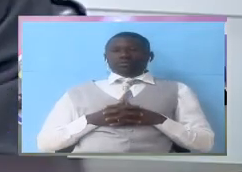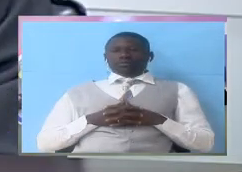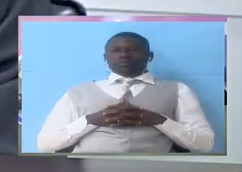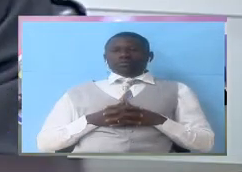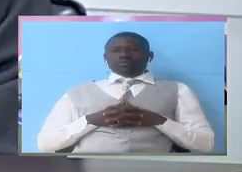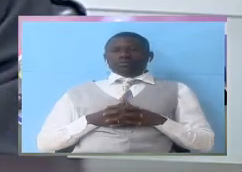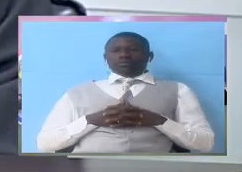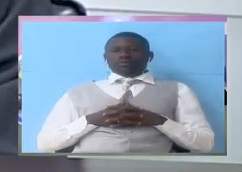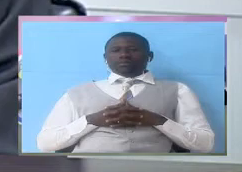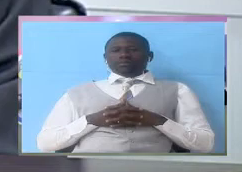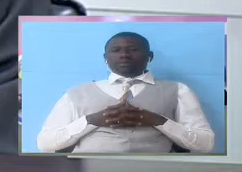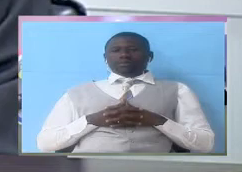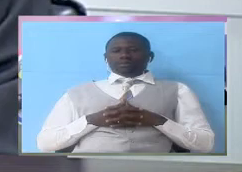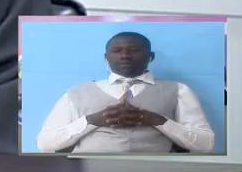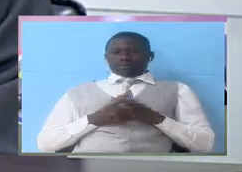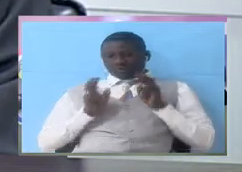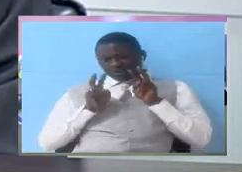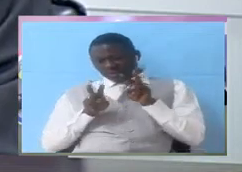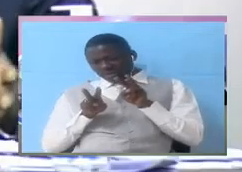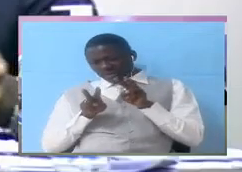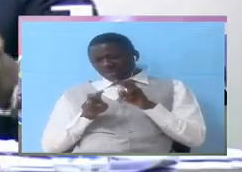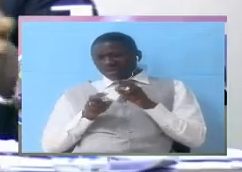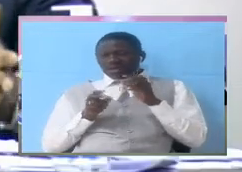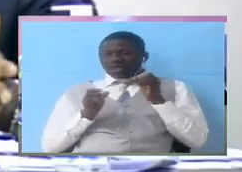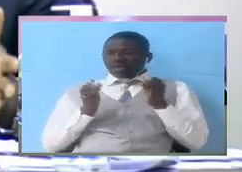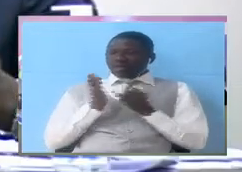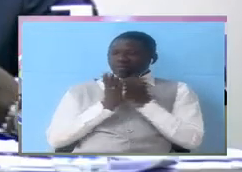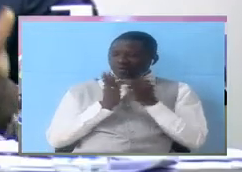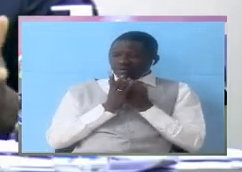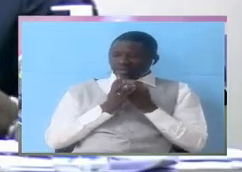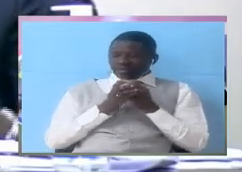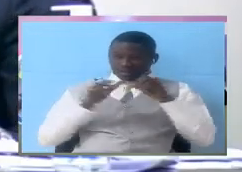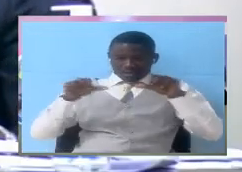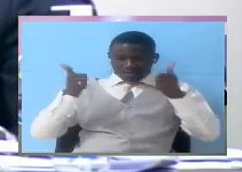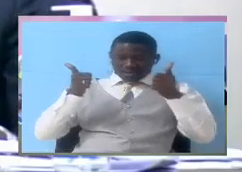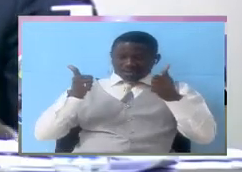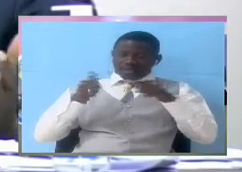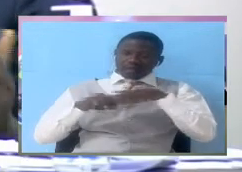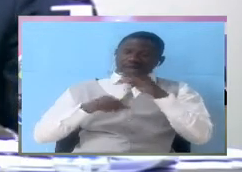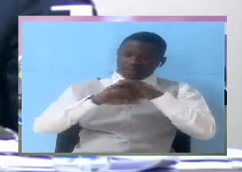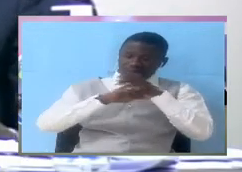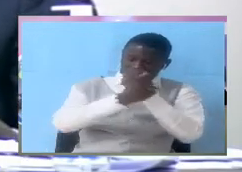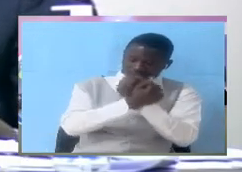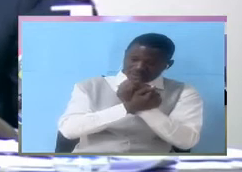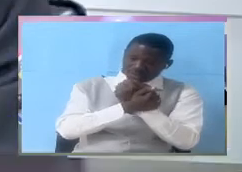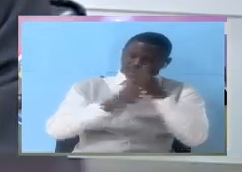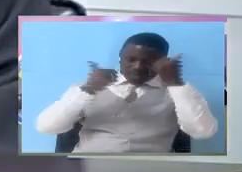Seeing that an investigation was commenced and an arrest was